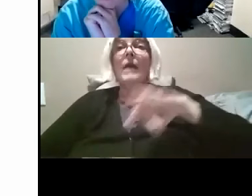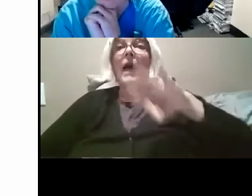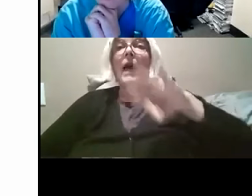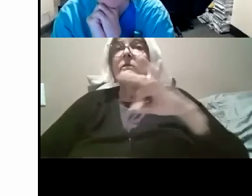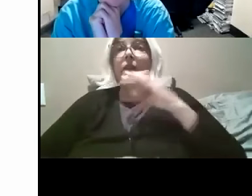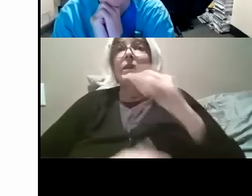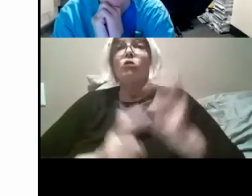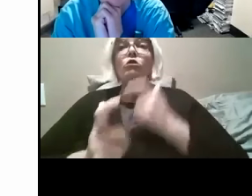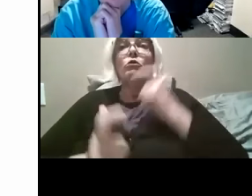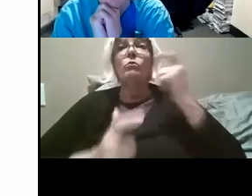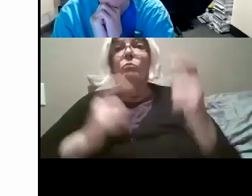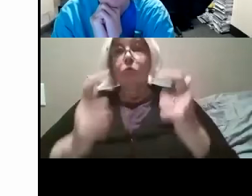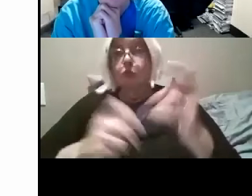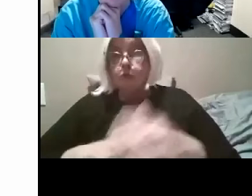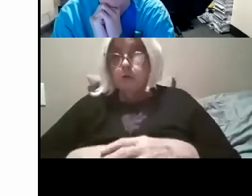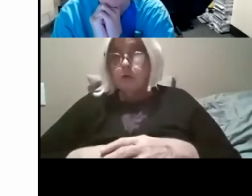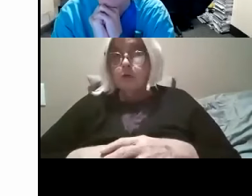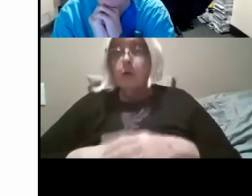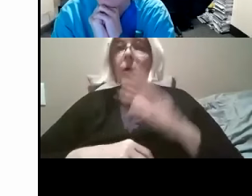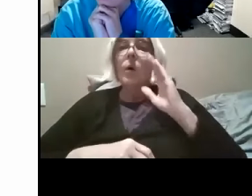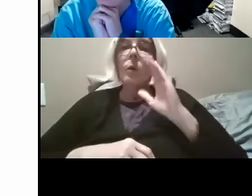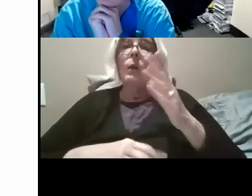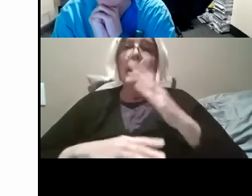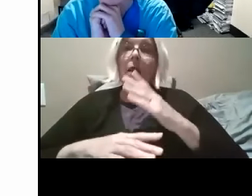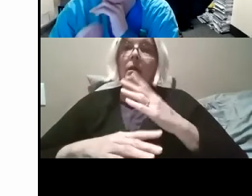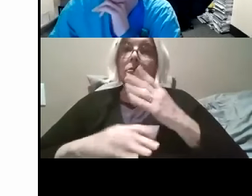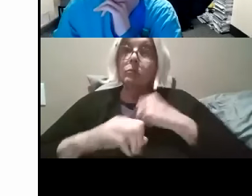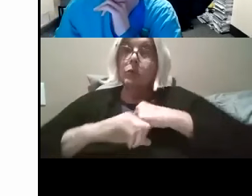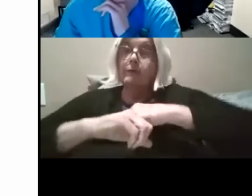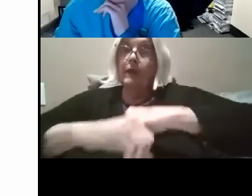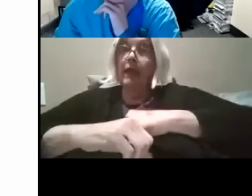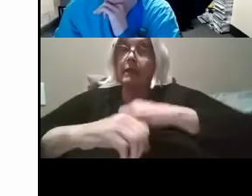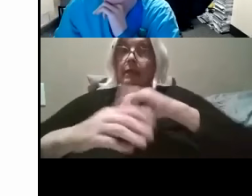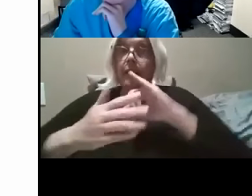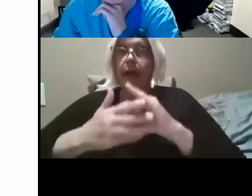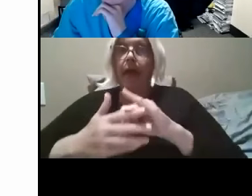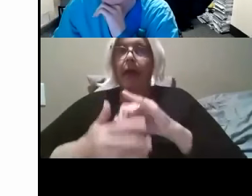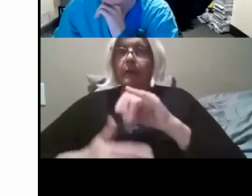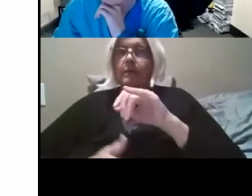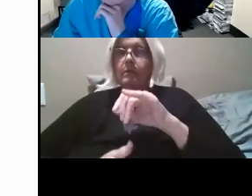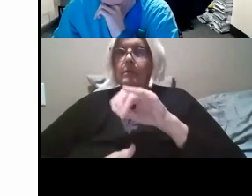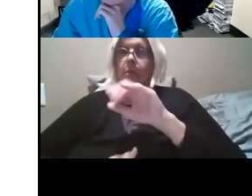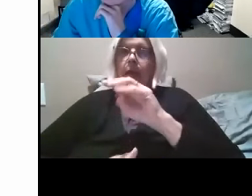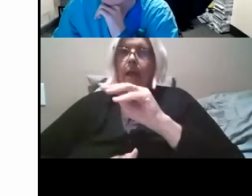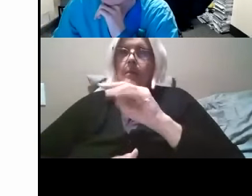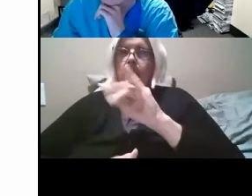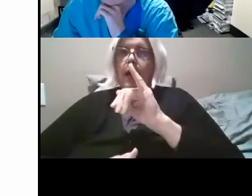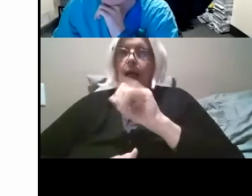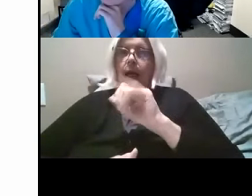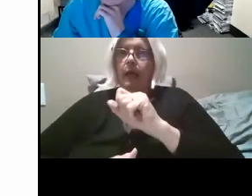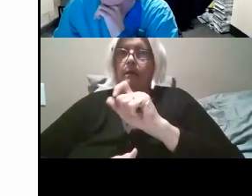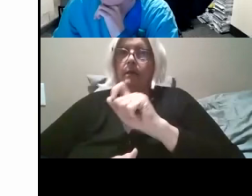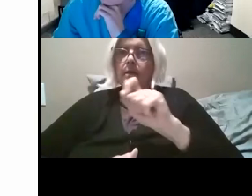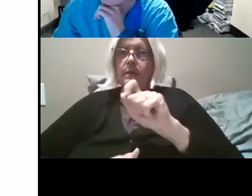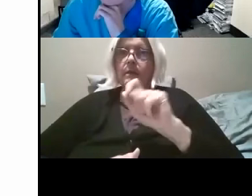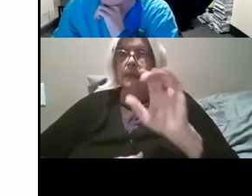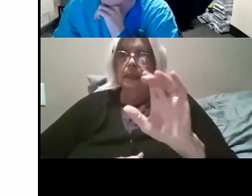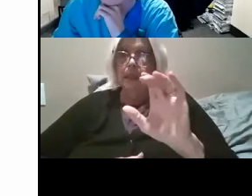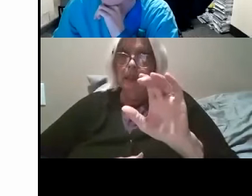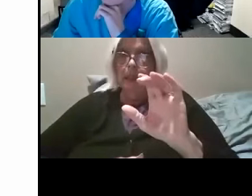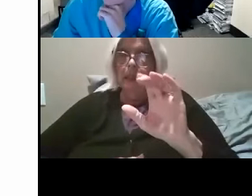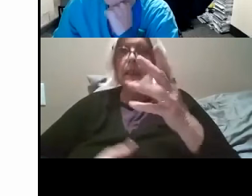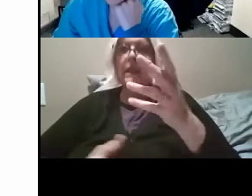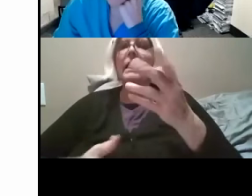of MIS-C, but mostly it prevents them from missing school. I can't even put a